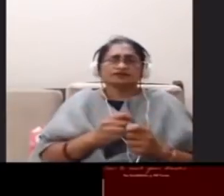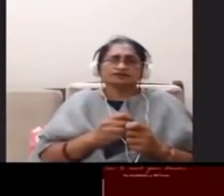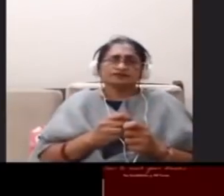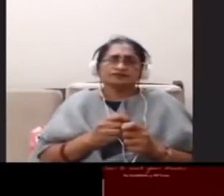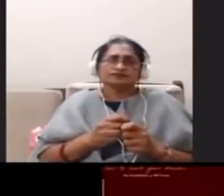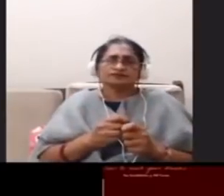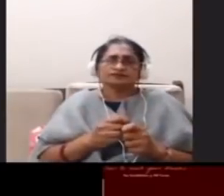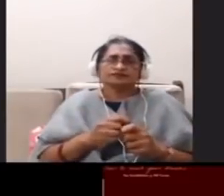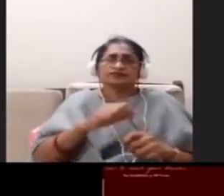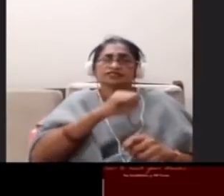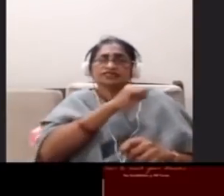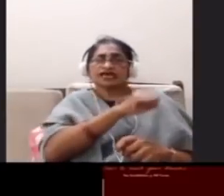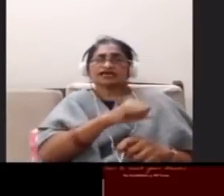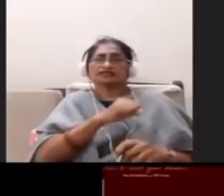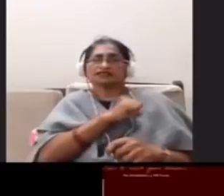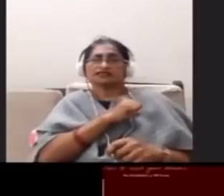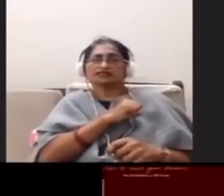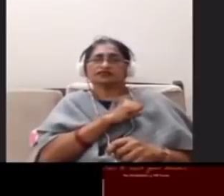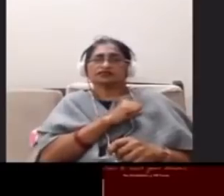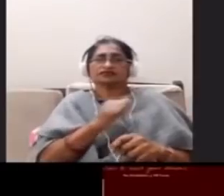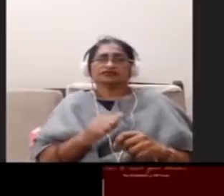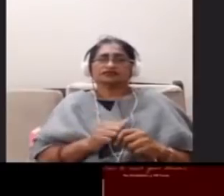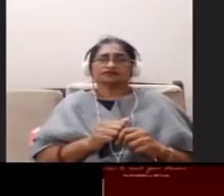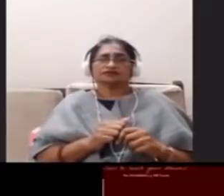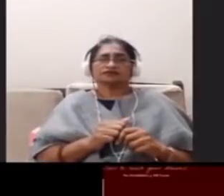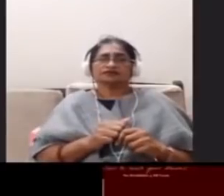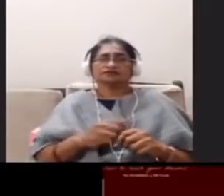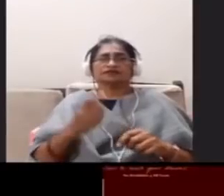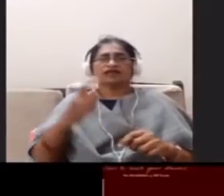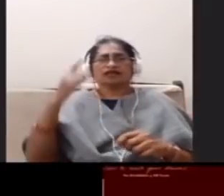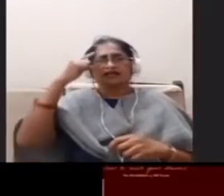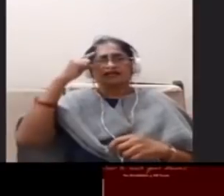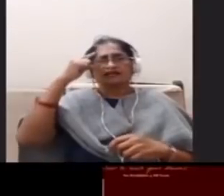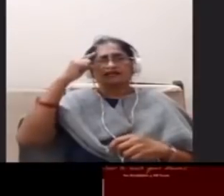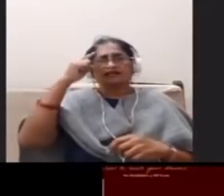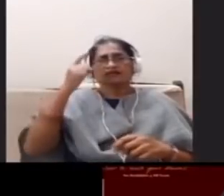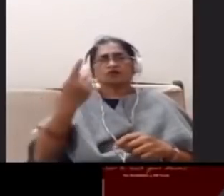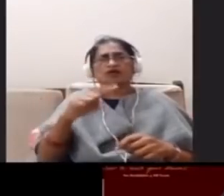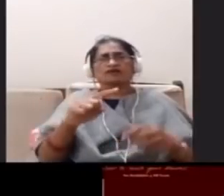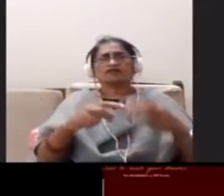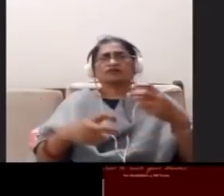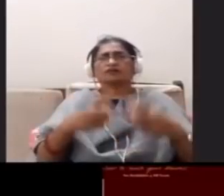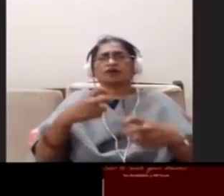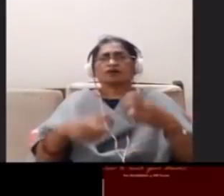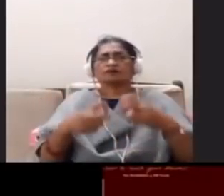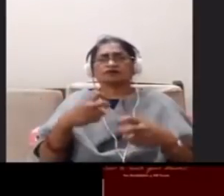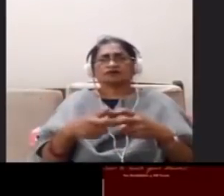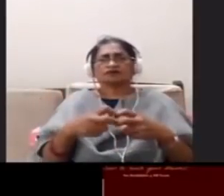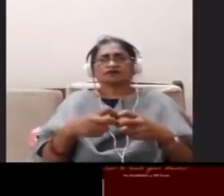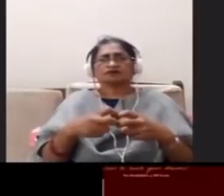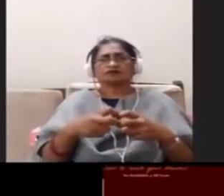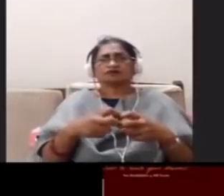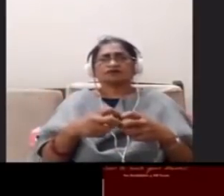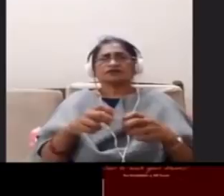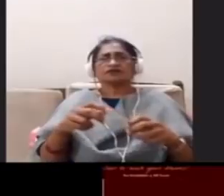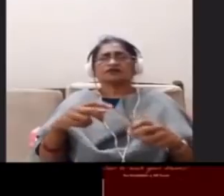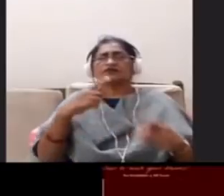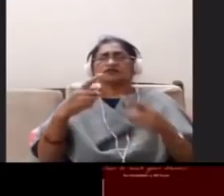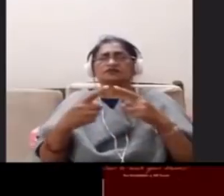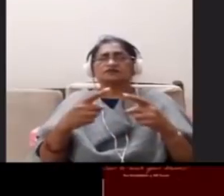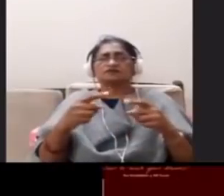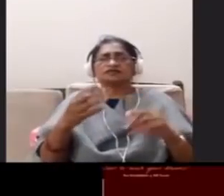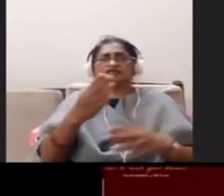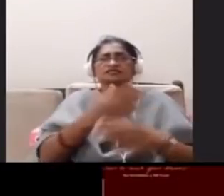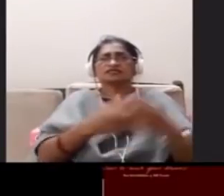changing attitudes. And I think one of the problems that we face is we don't see too many people with disability